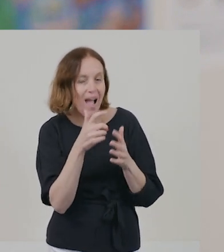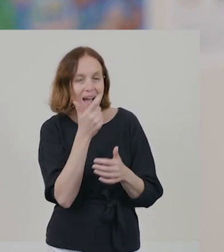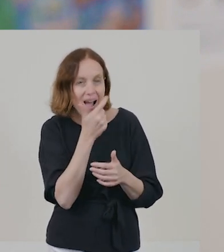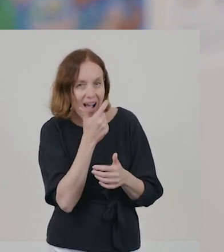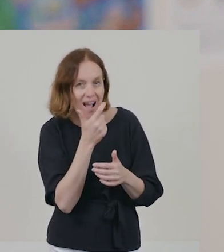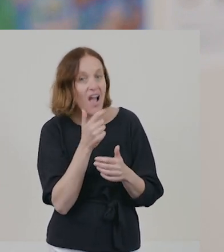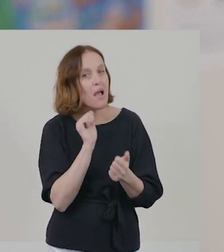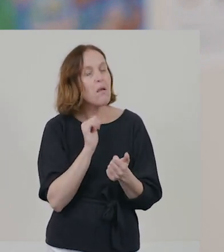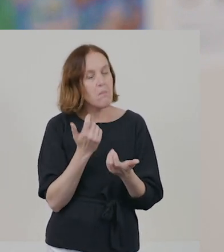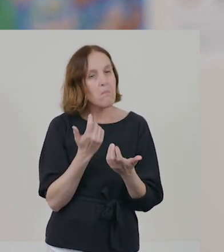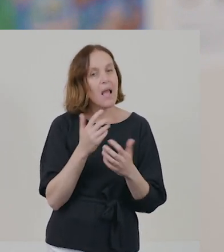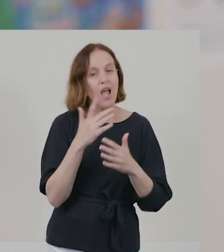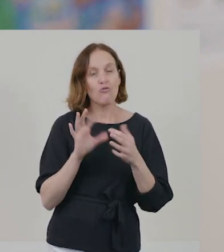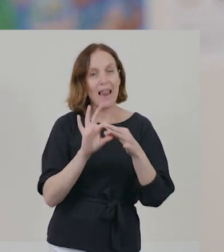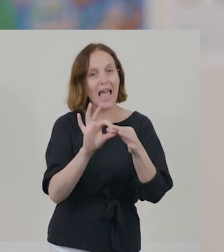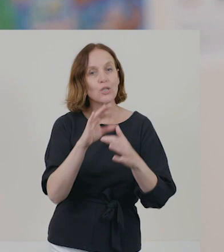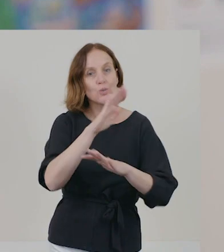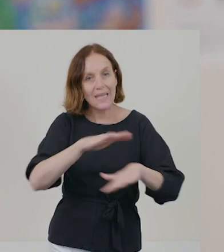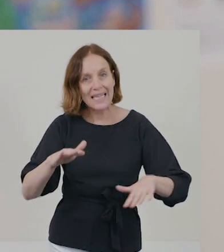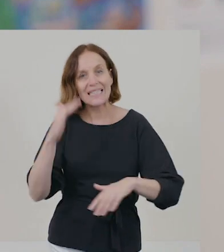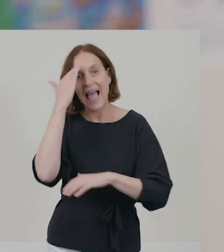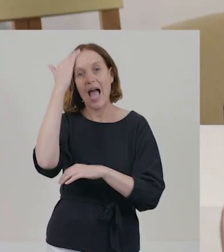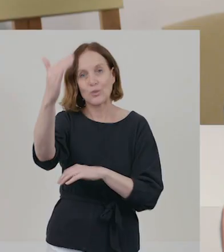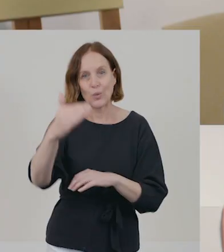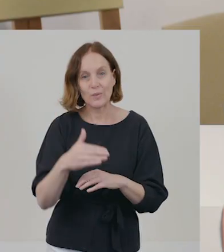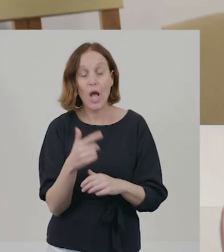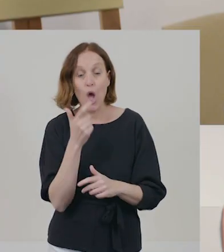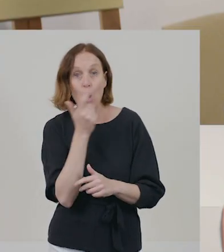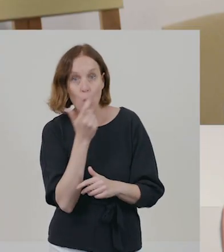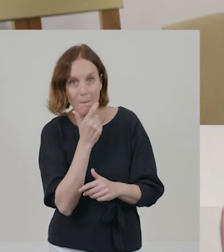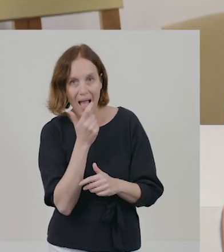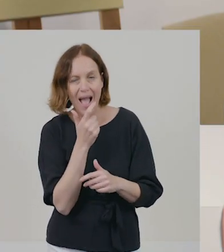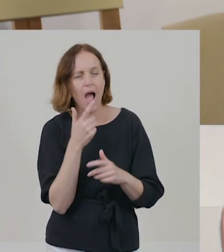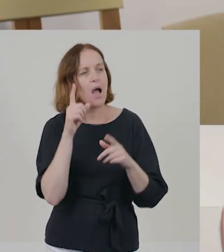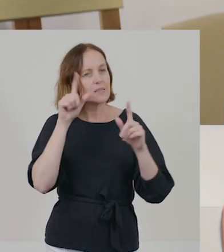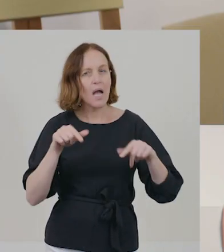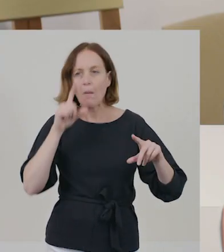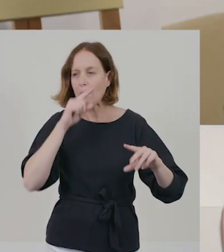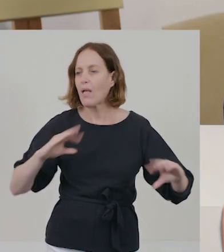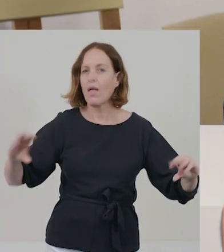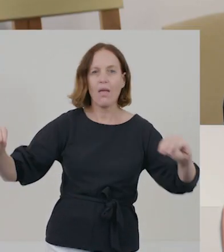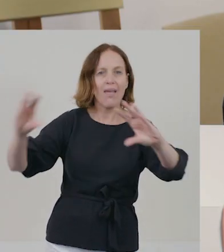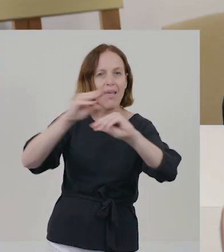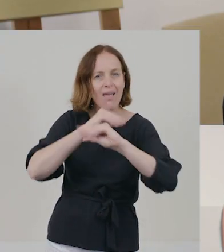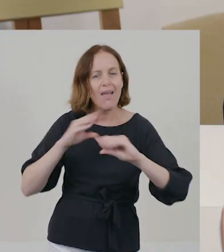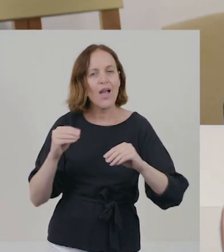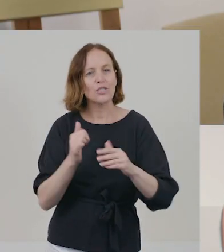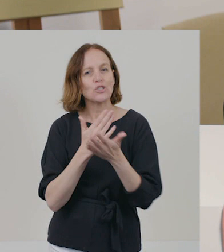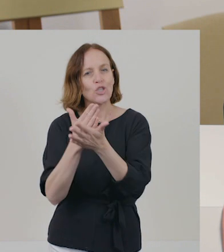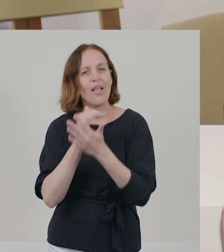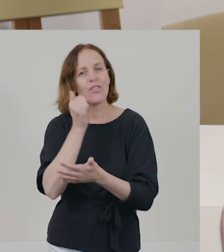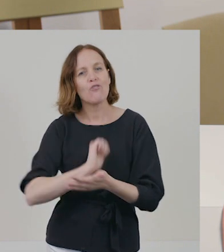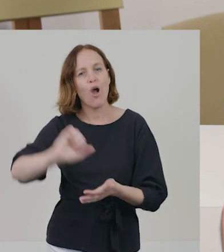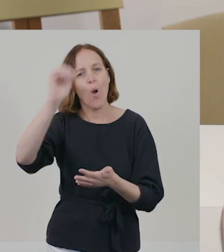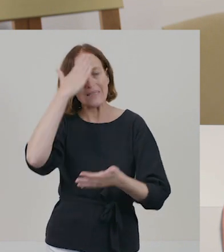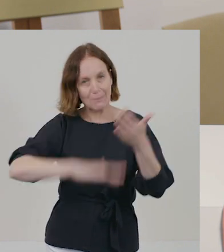sticks. It's relatable to kids and adults alike. It's humour that gets people talking and sharing their own